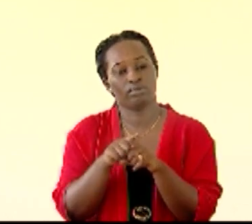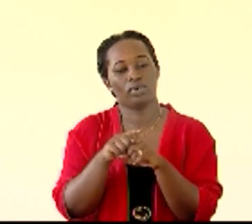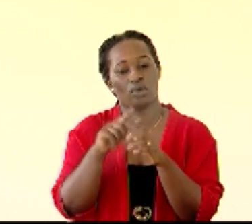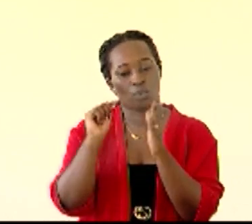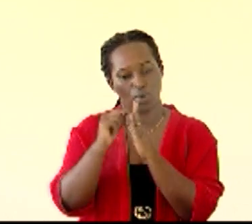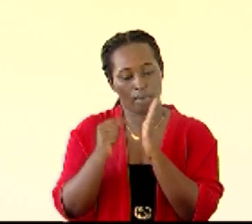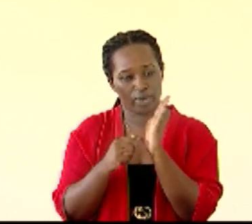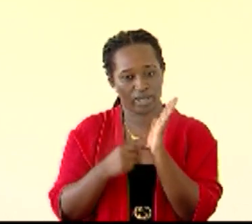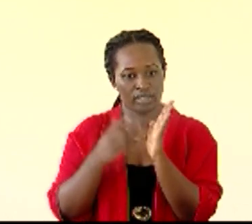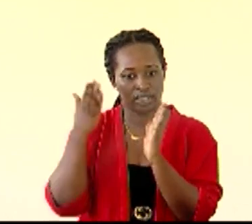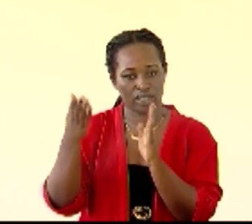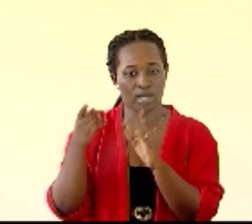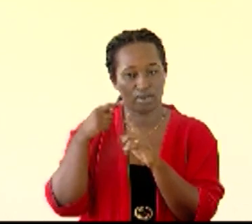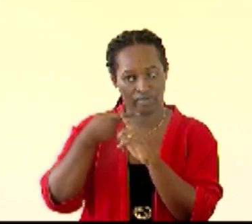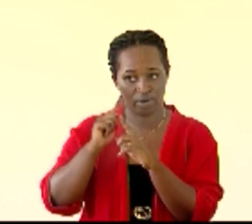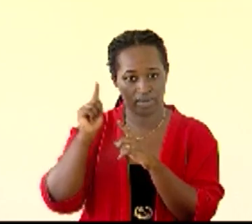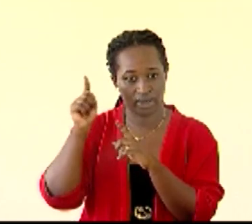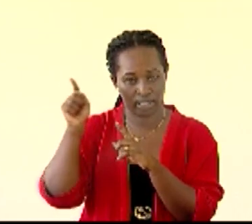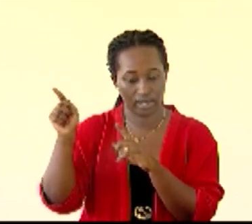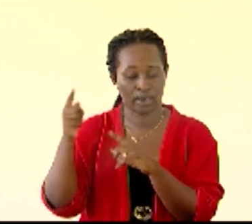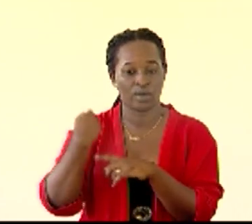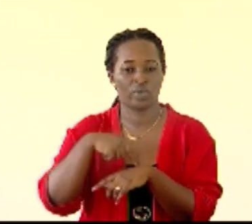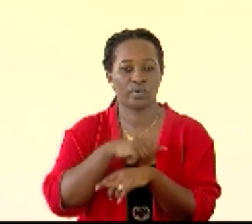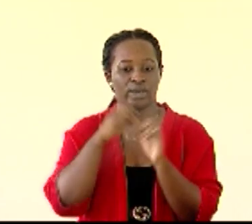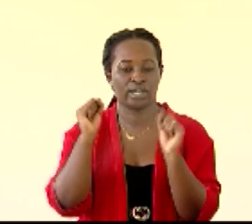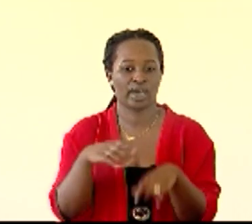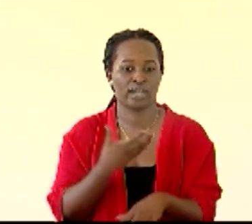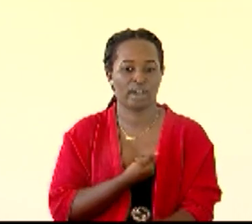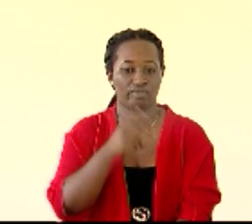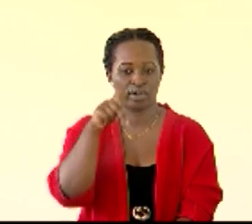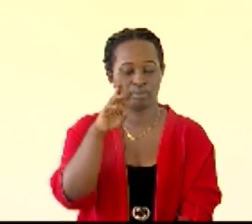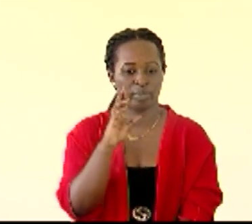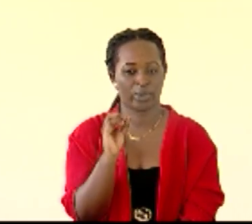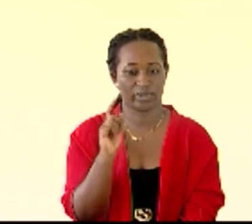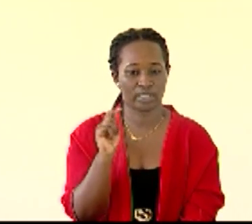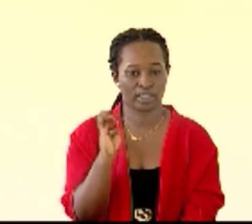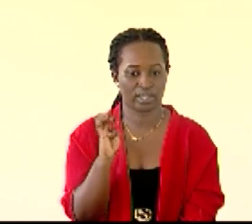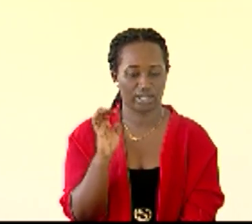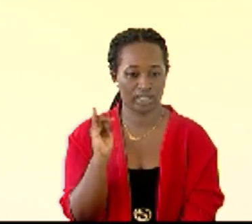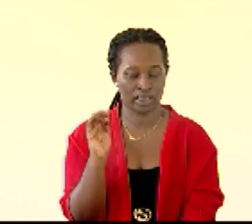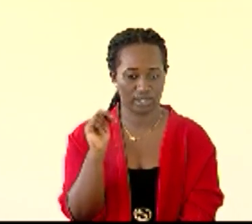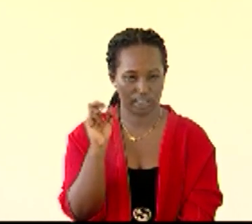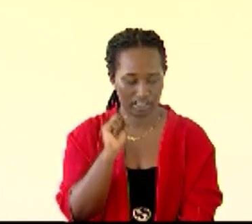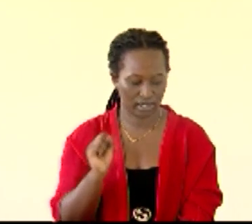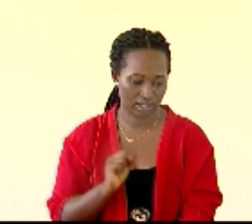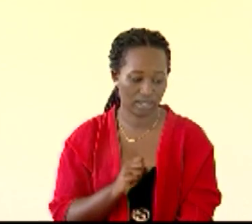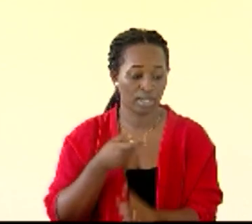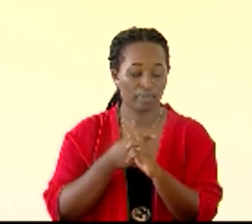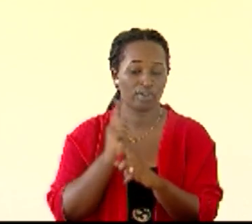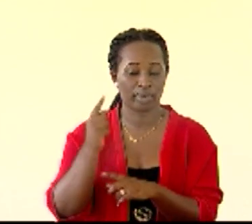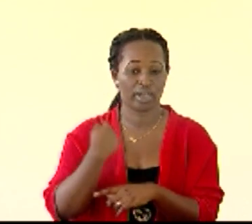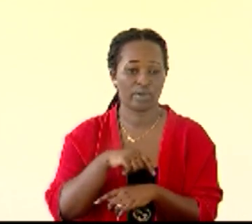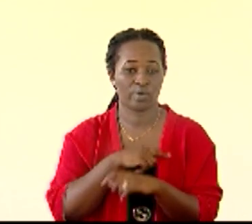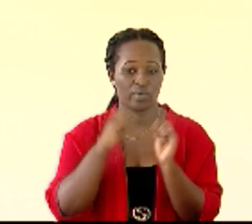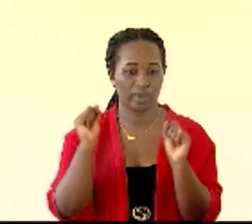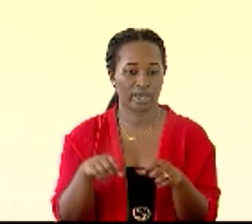here on this arrow, it is from here that we can have proteins, amino acids, right? It is from here that we can